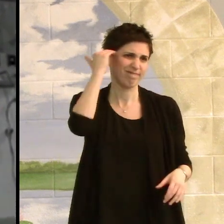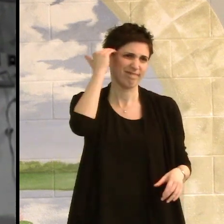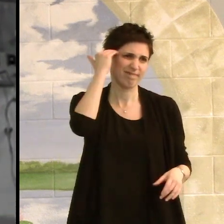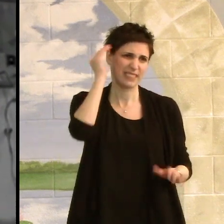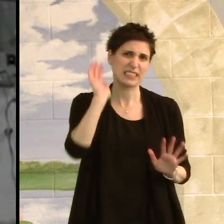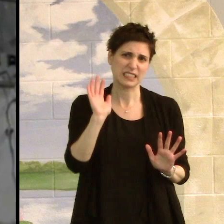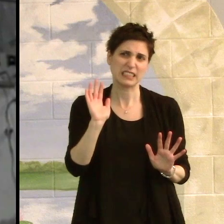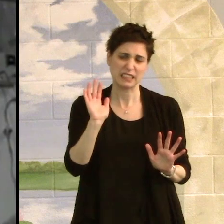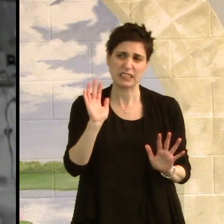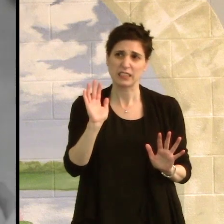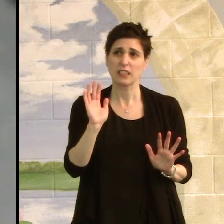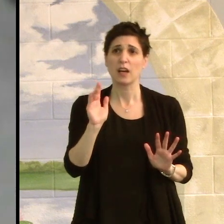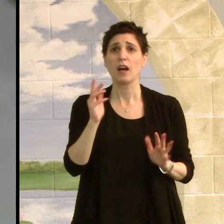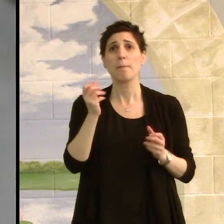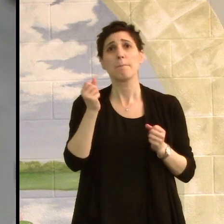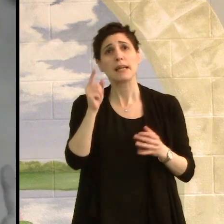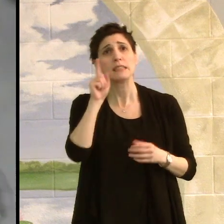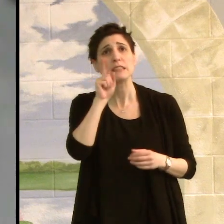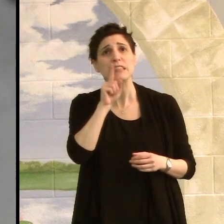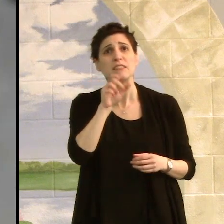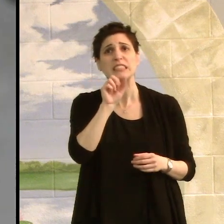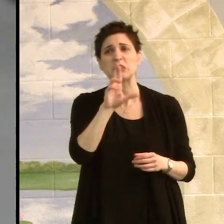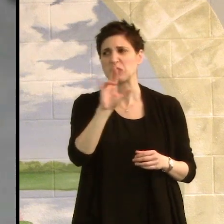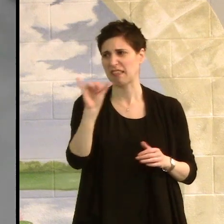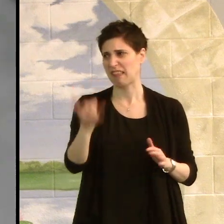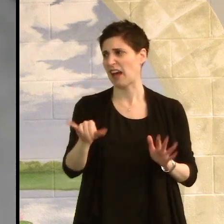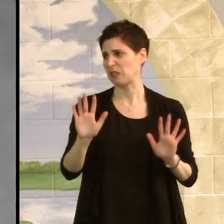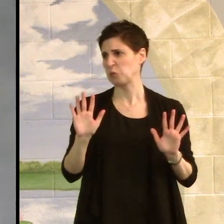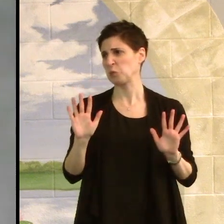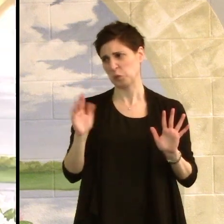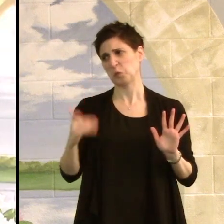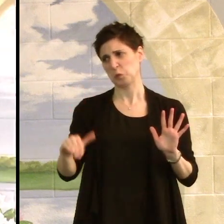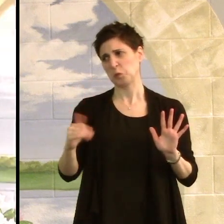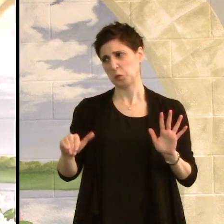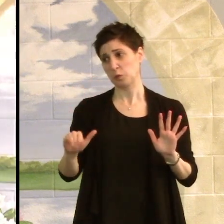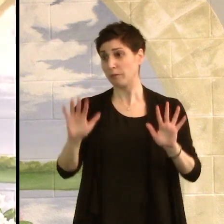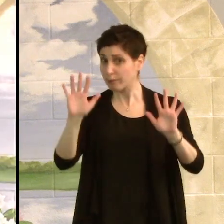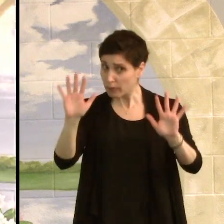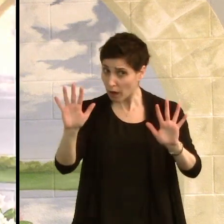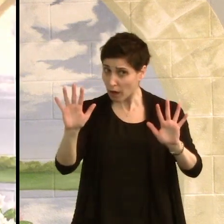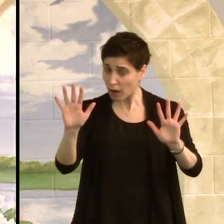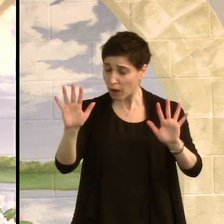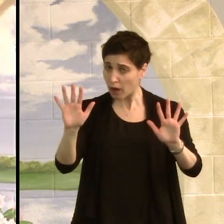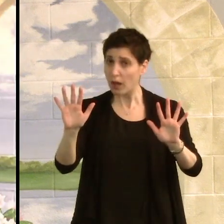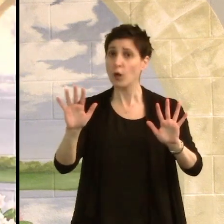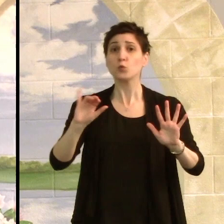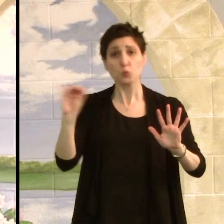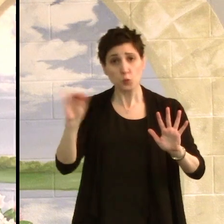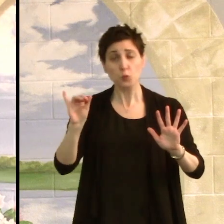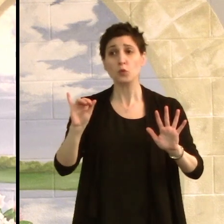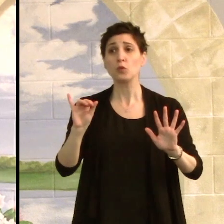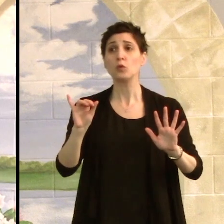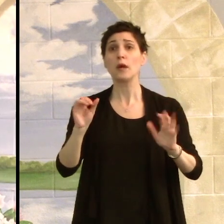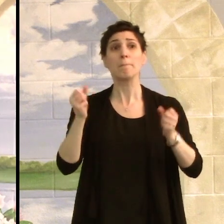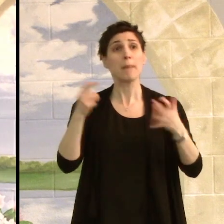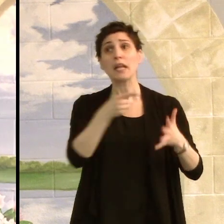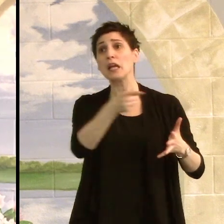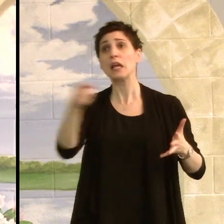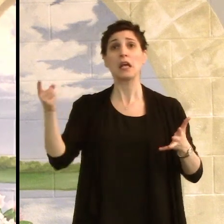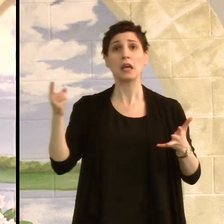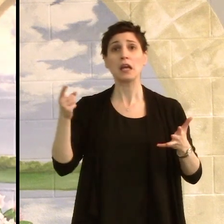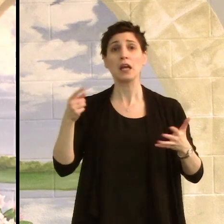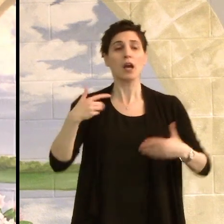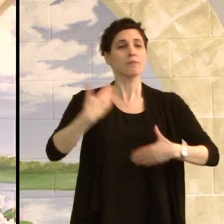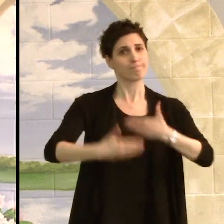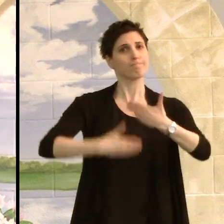This is a reality for many deaf seniors. But we also know that life can be happy and full of